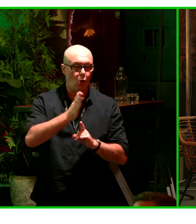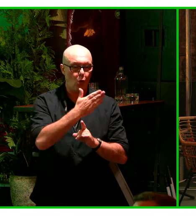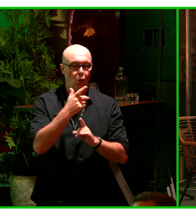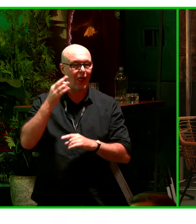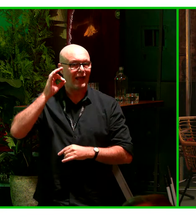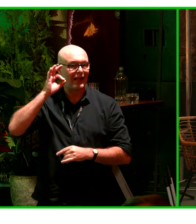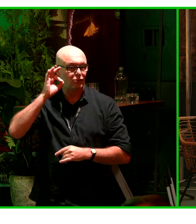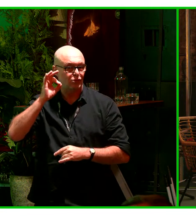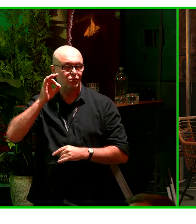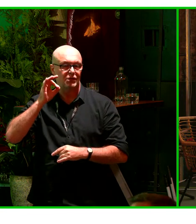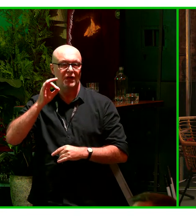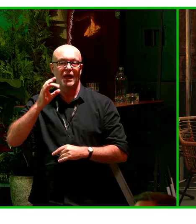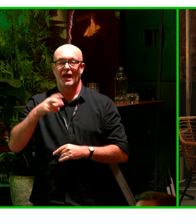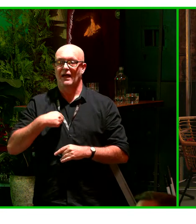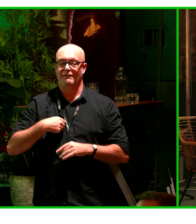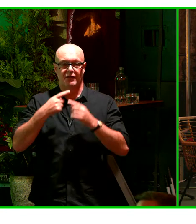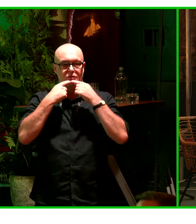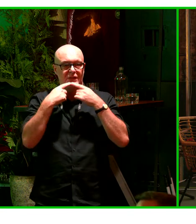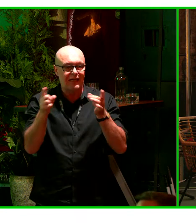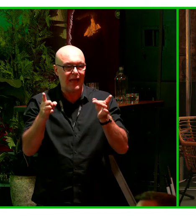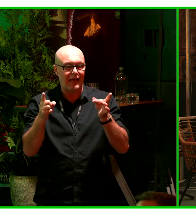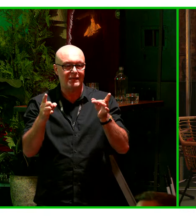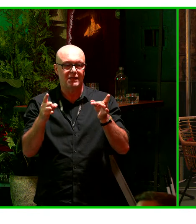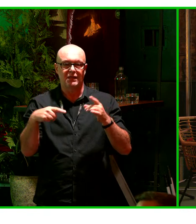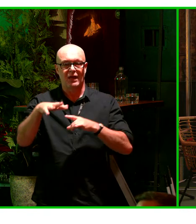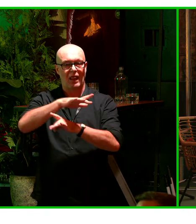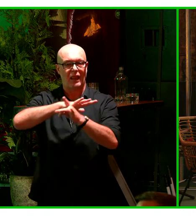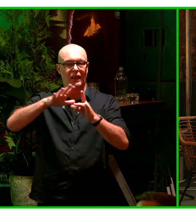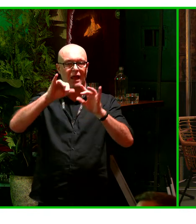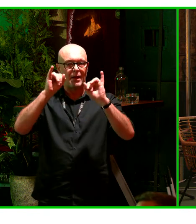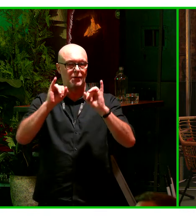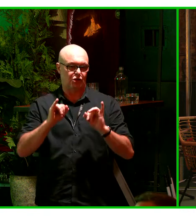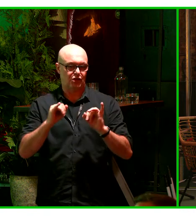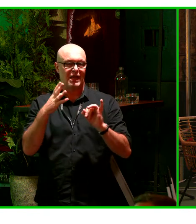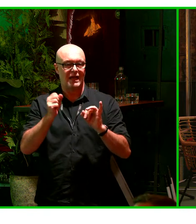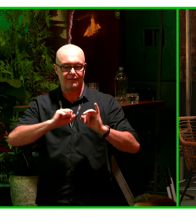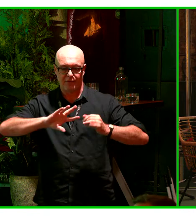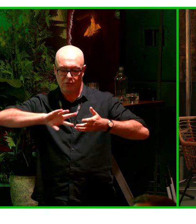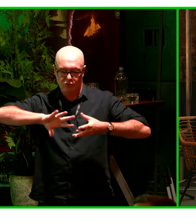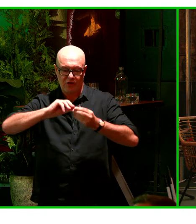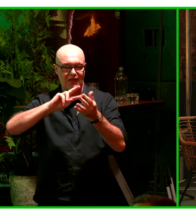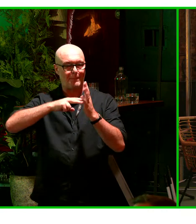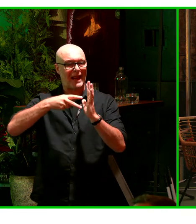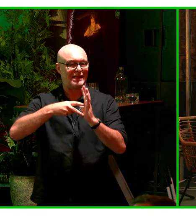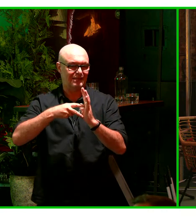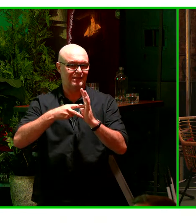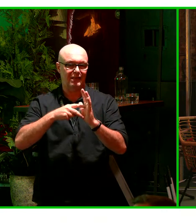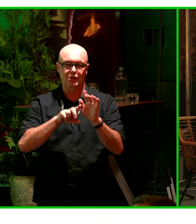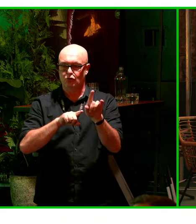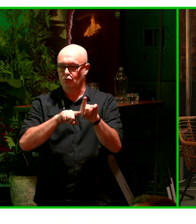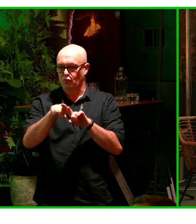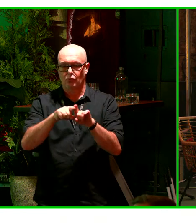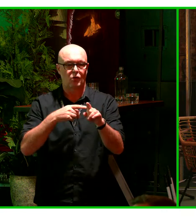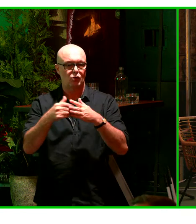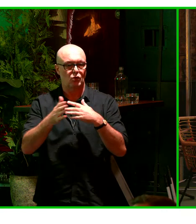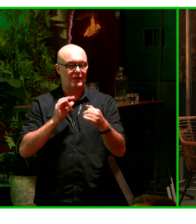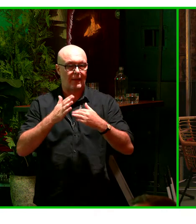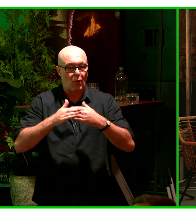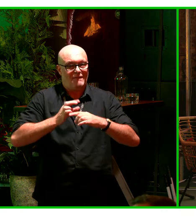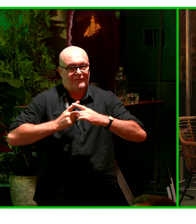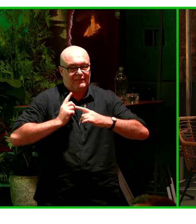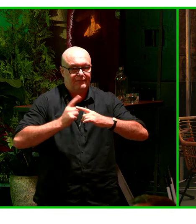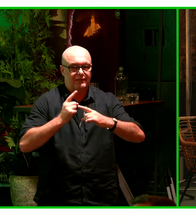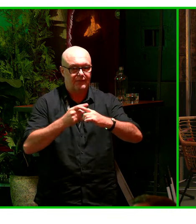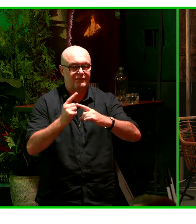now declared a climate emergency and set ambitious carbon reduction goals to go faster than the net zero target at a